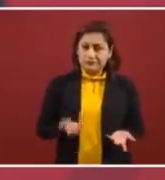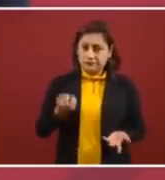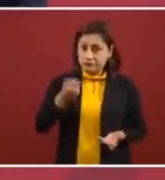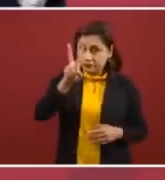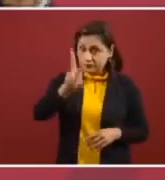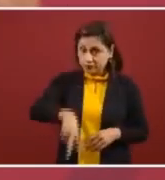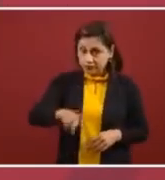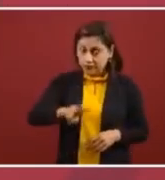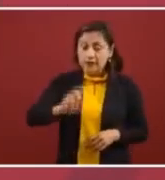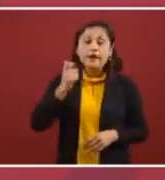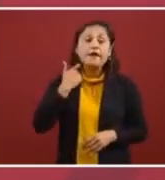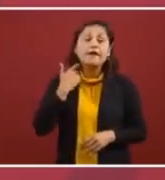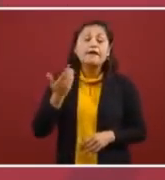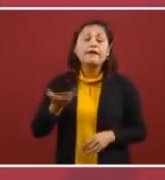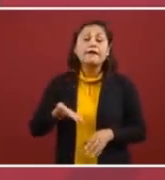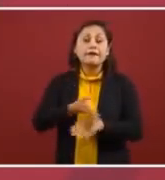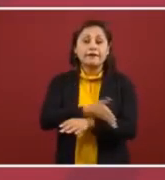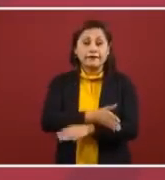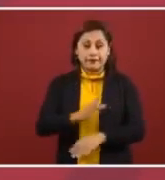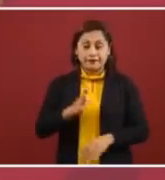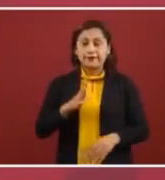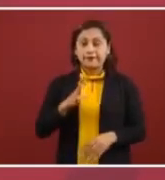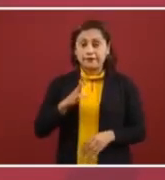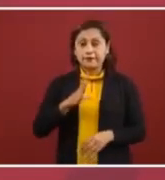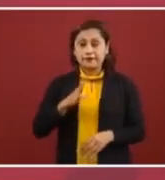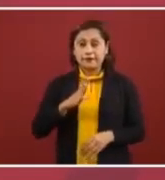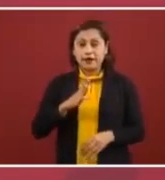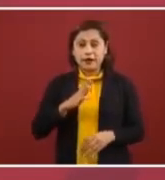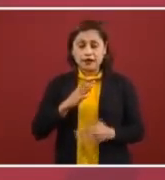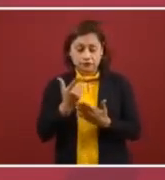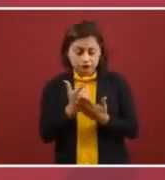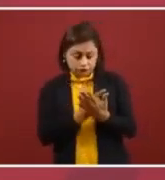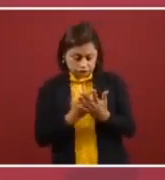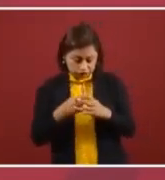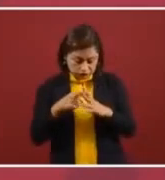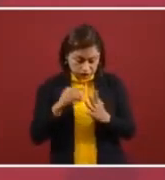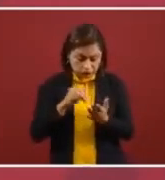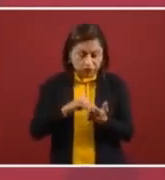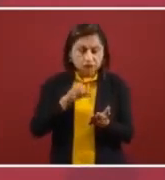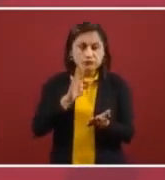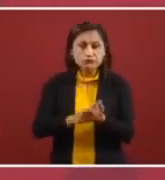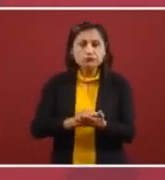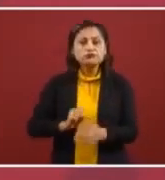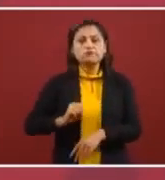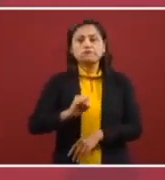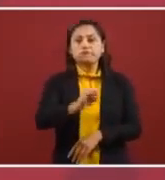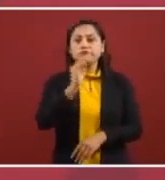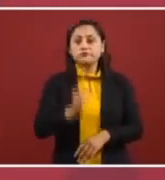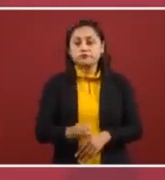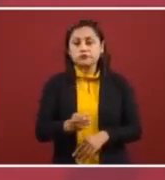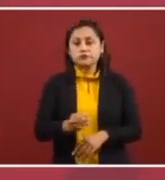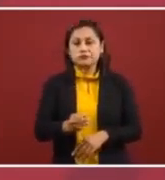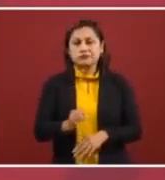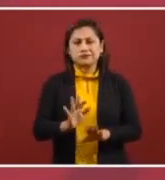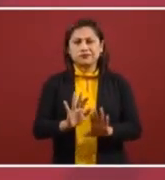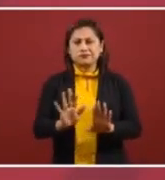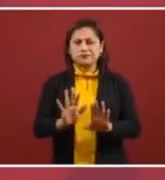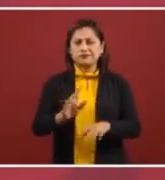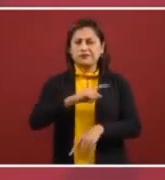where they would divide the money amongst themselves, and they utilized it. But we don't want this.